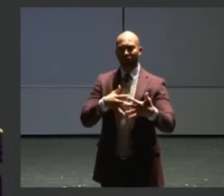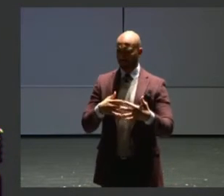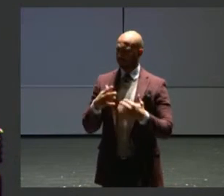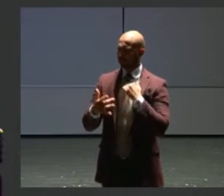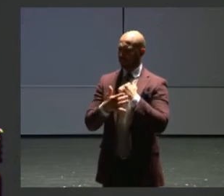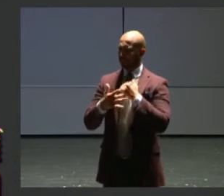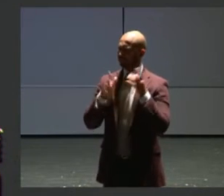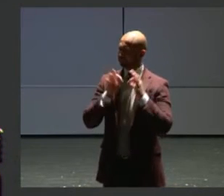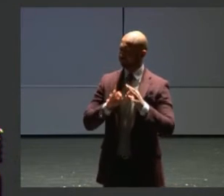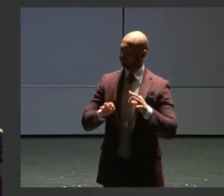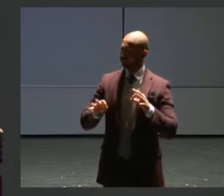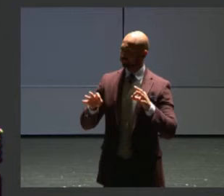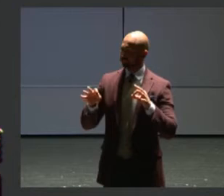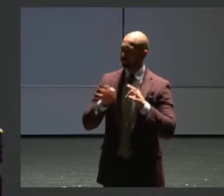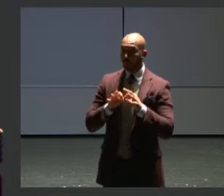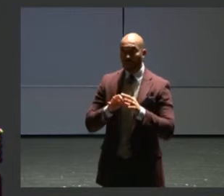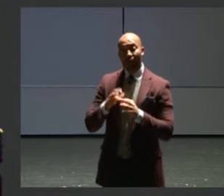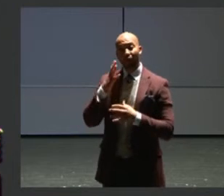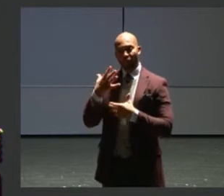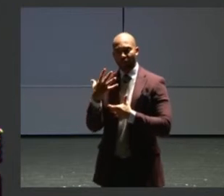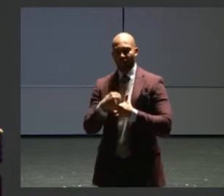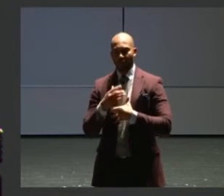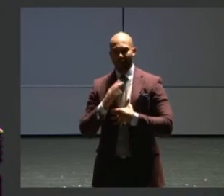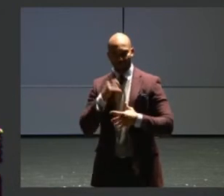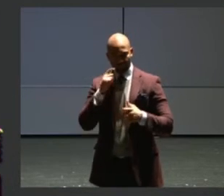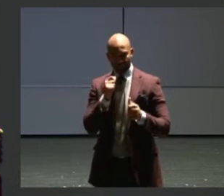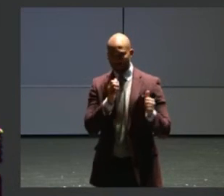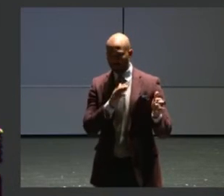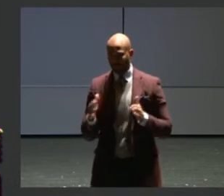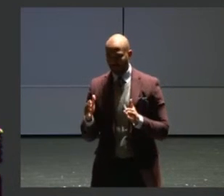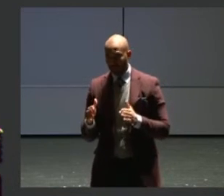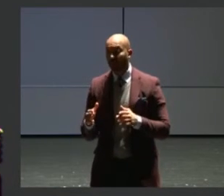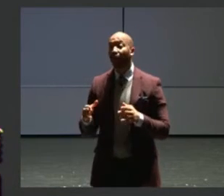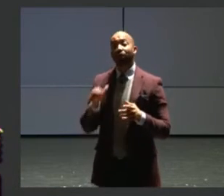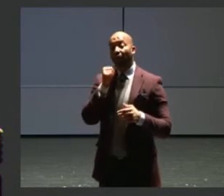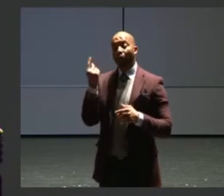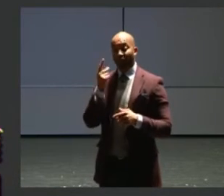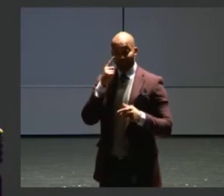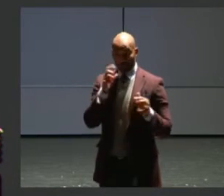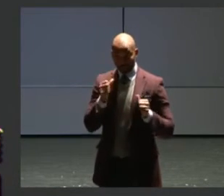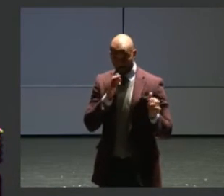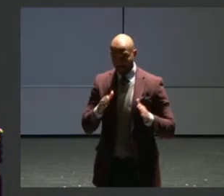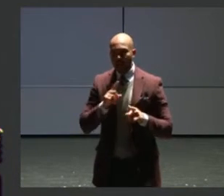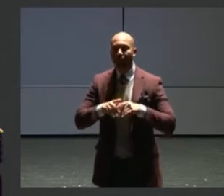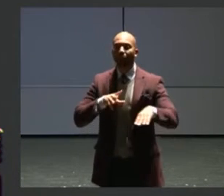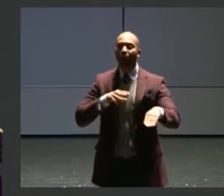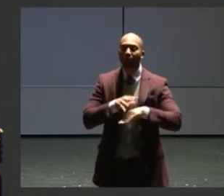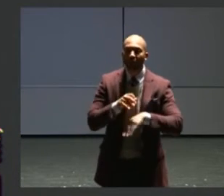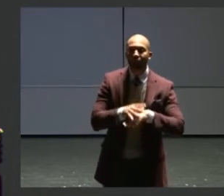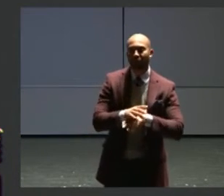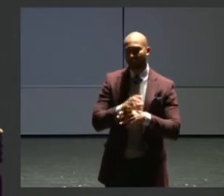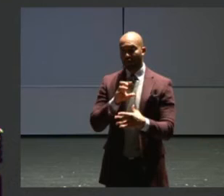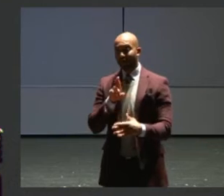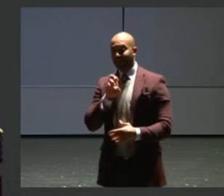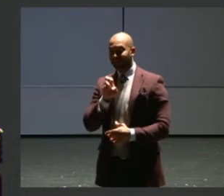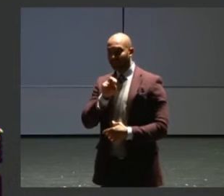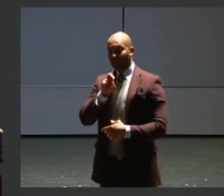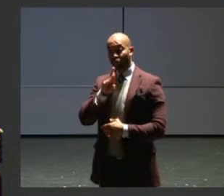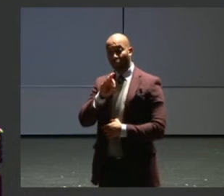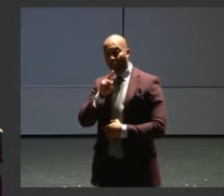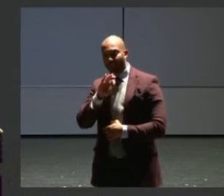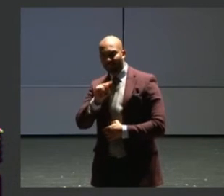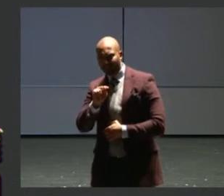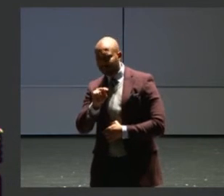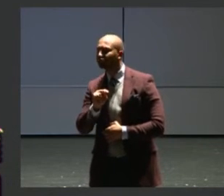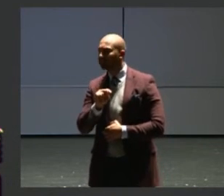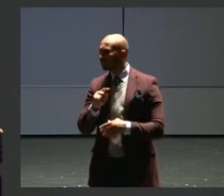playing such an increased important role in the world of advising and scheduling for our students. We do need to continue to